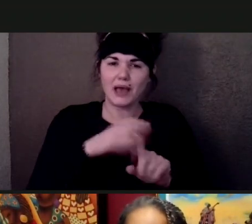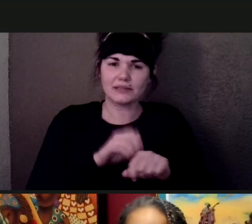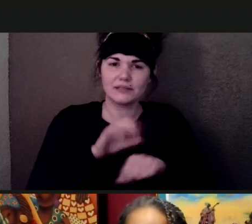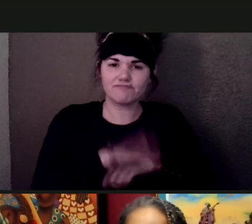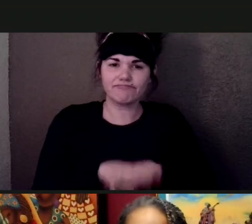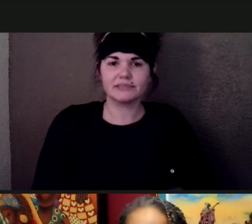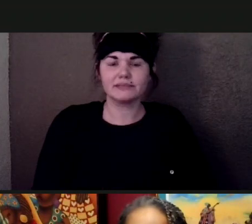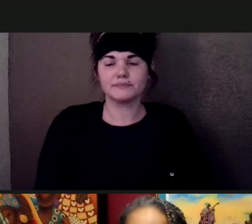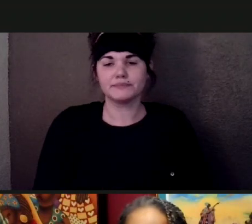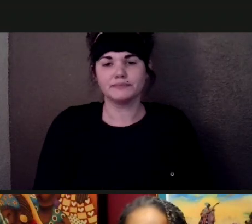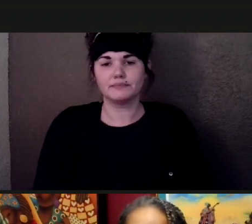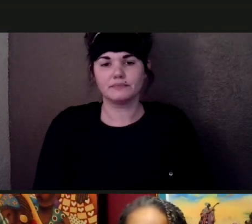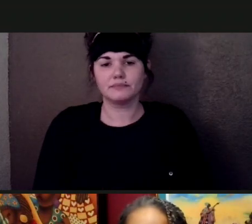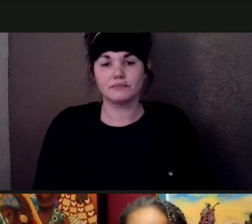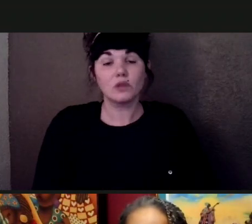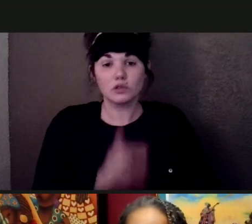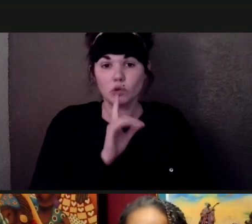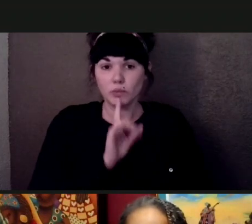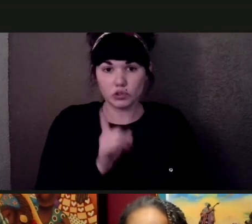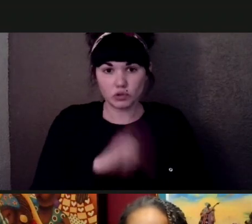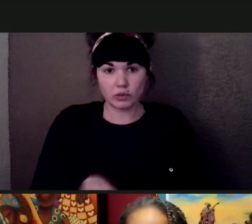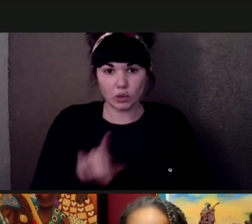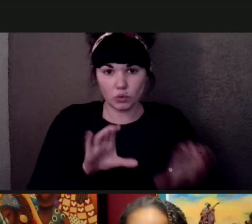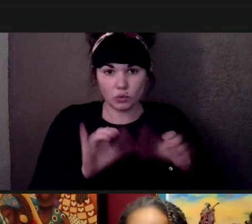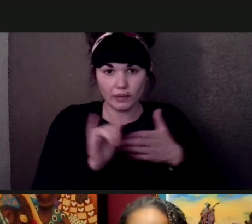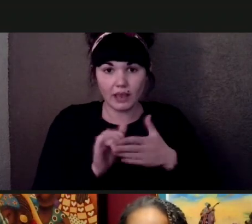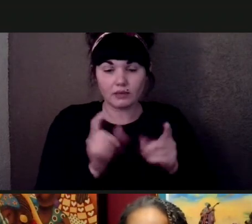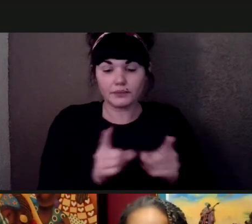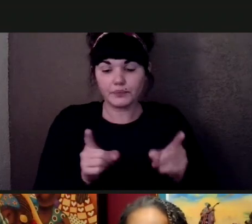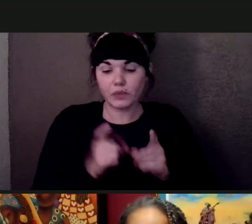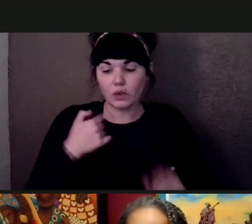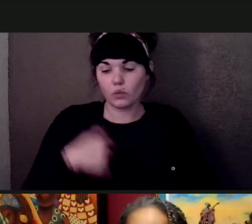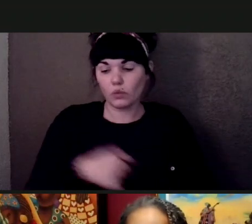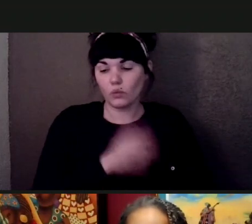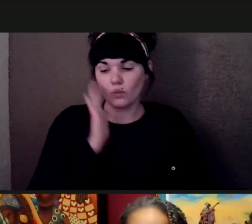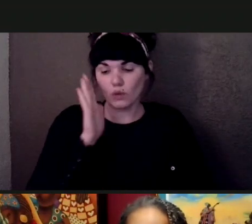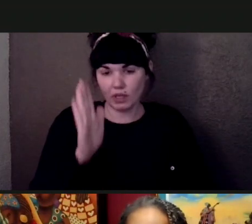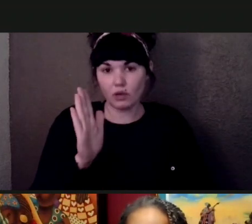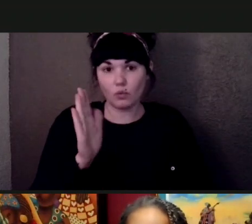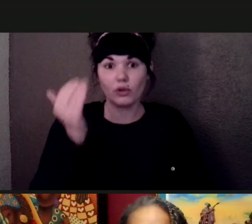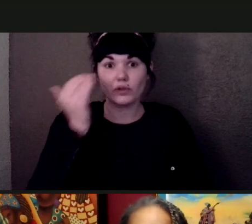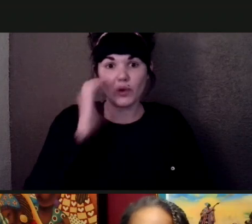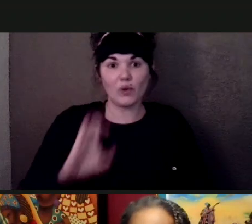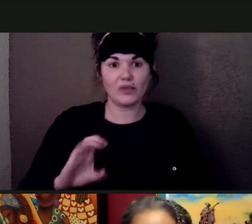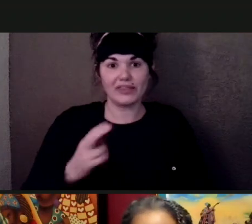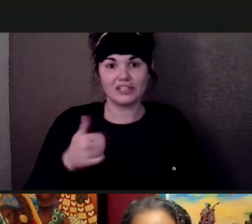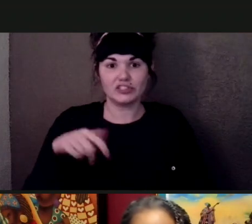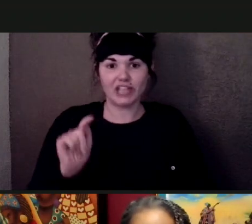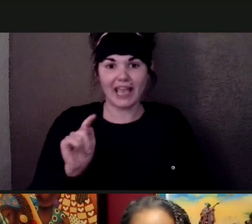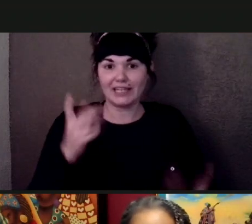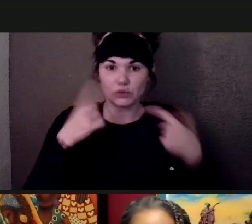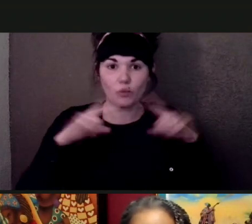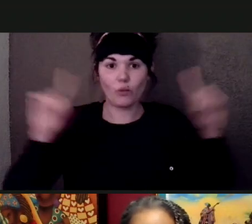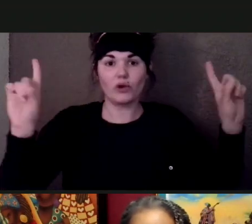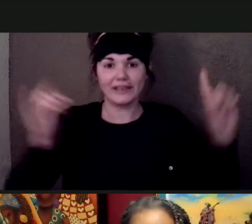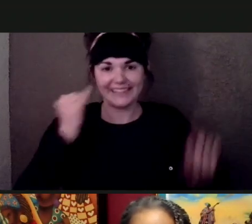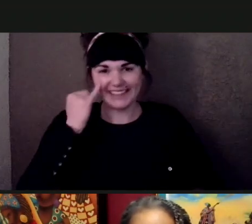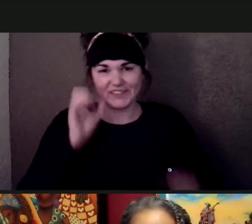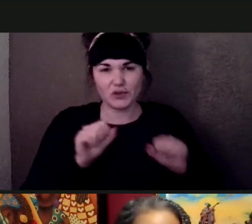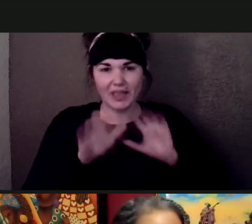um, make sure you do that. And we'll, we'll know that the chat is working if you go ahead and do that. Again, we're